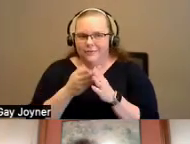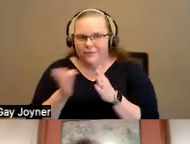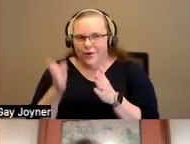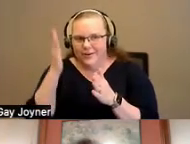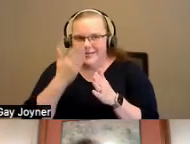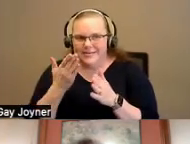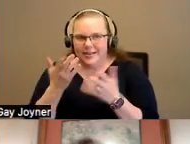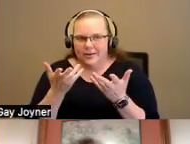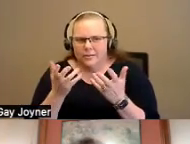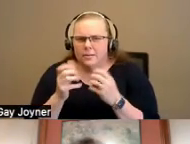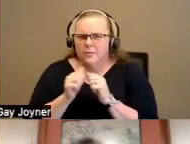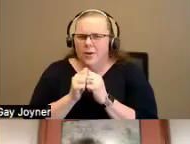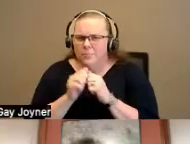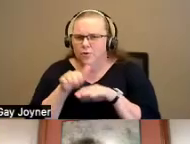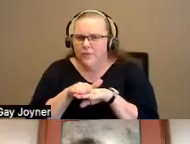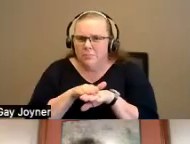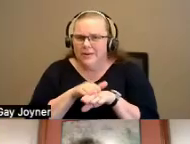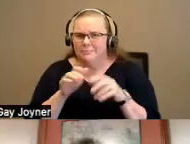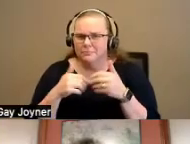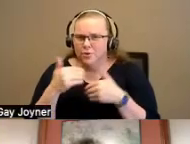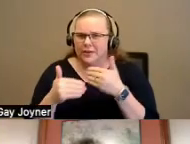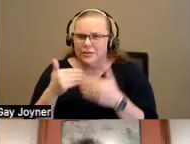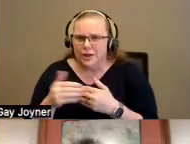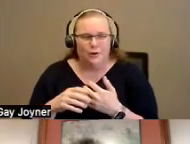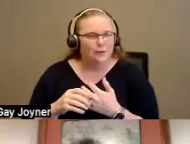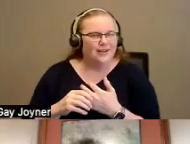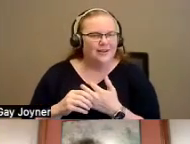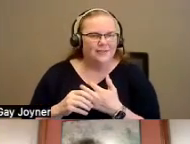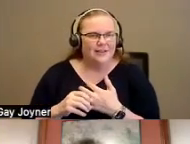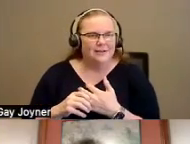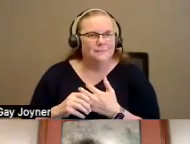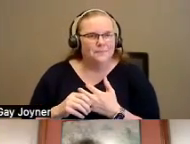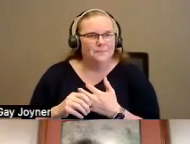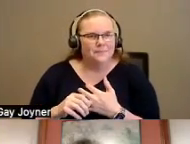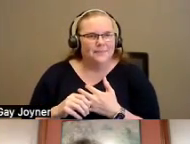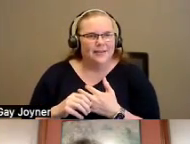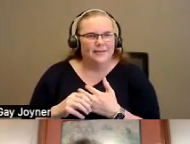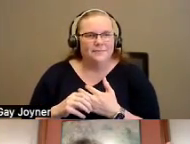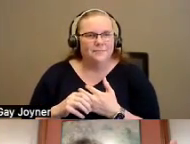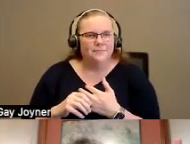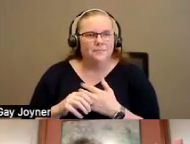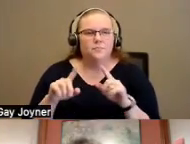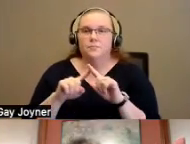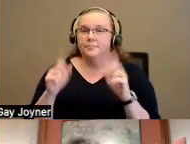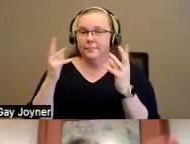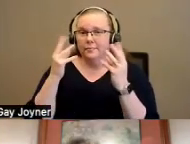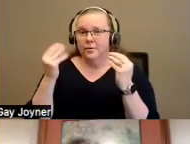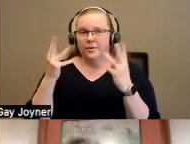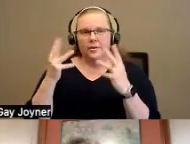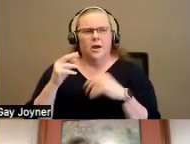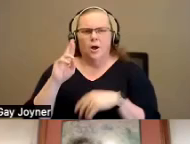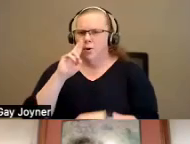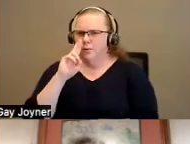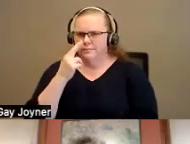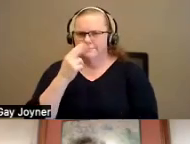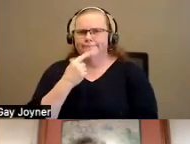at the front, it's like, oh, I'm moving, but I'm moving slow kind of thing. Mm. but she's got all these beautiful red roses that all